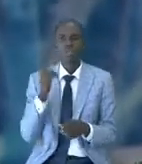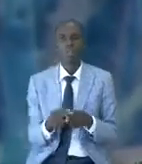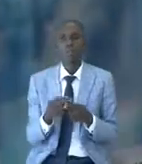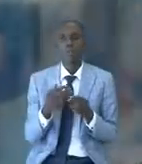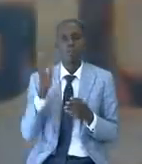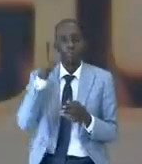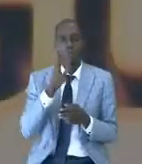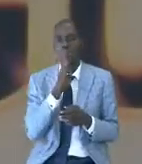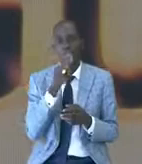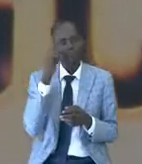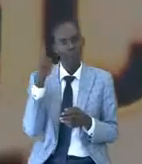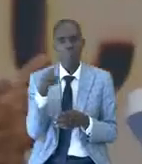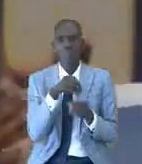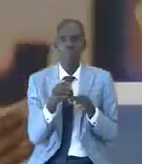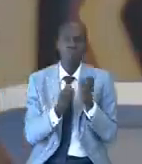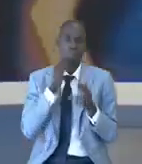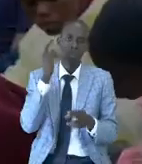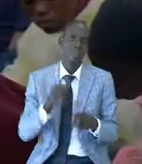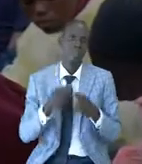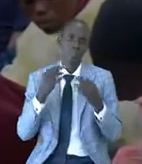Before you in Jesus' name. Now,